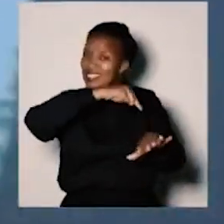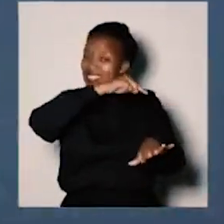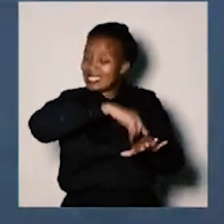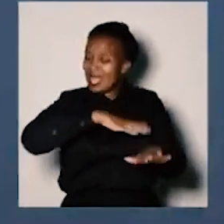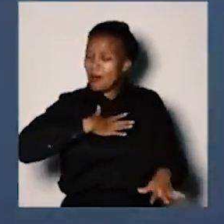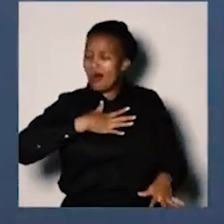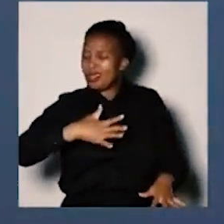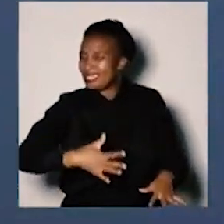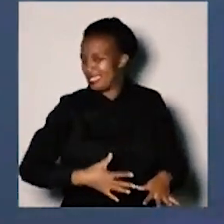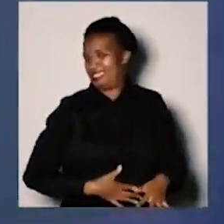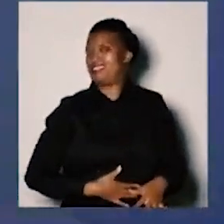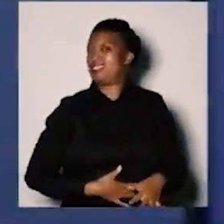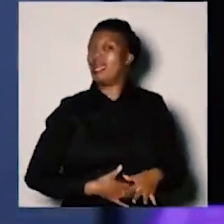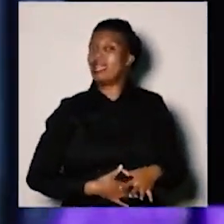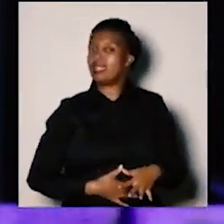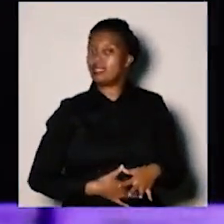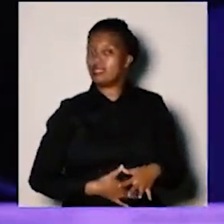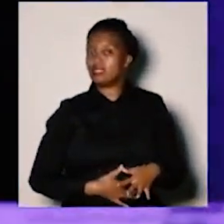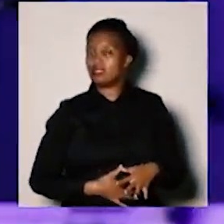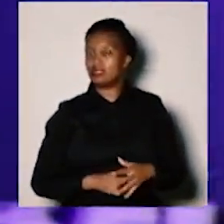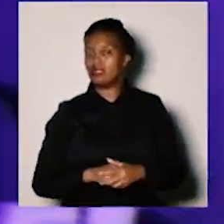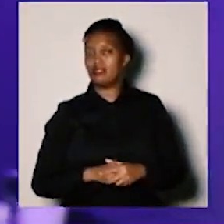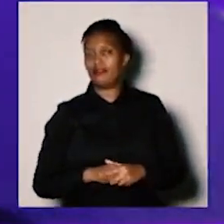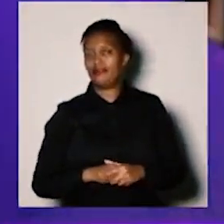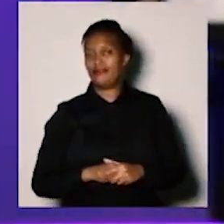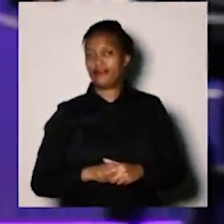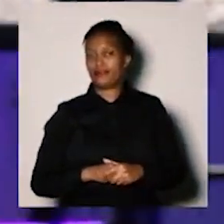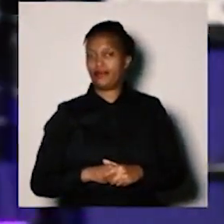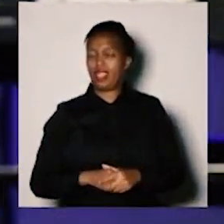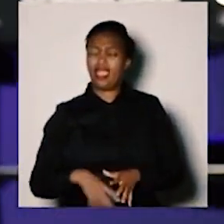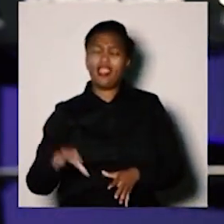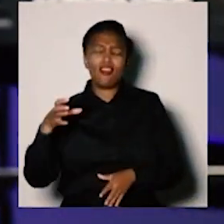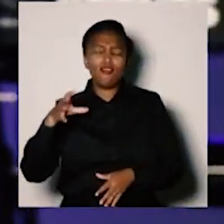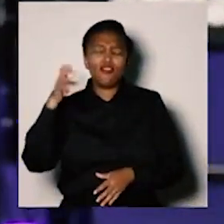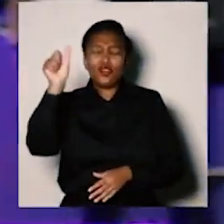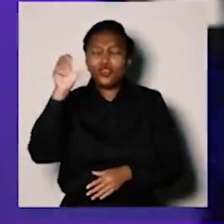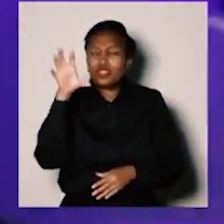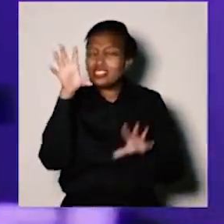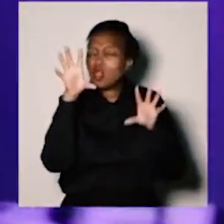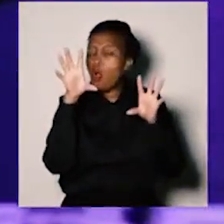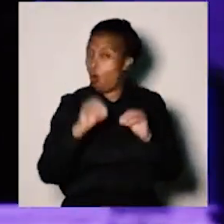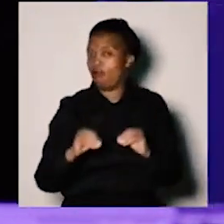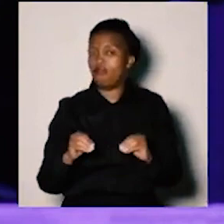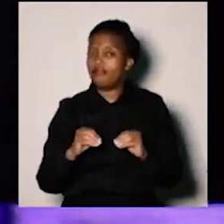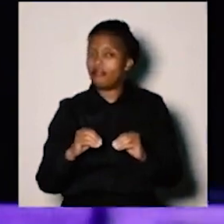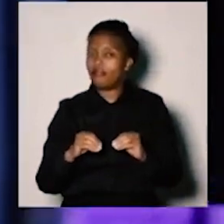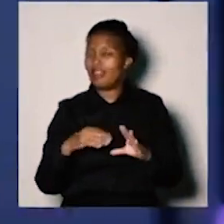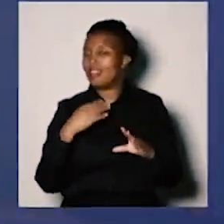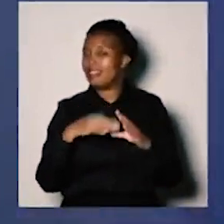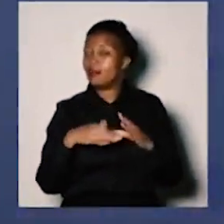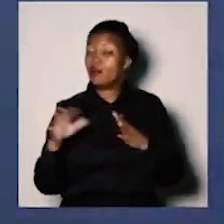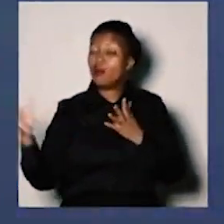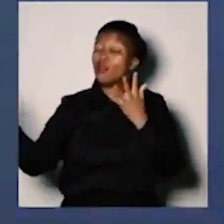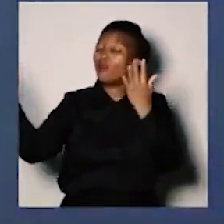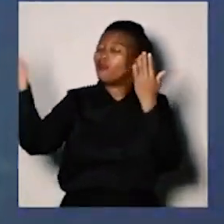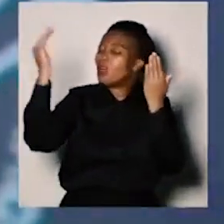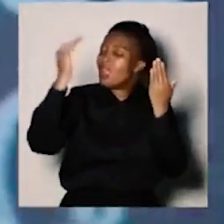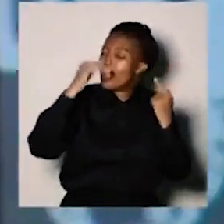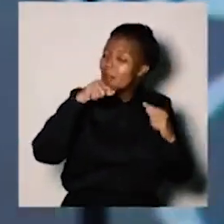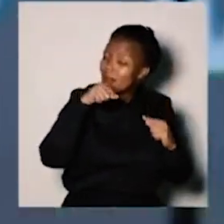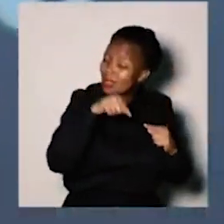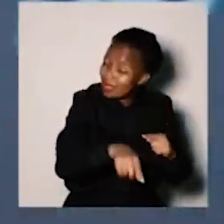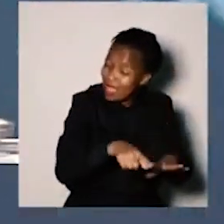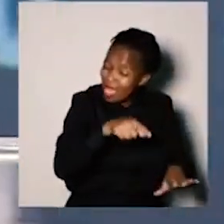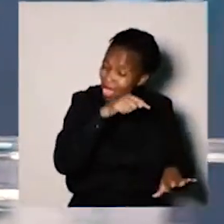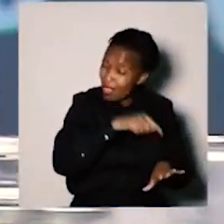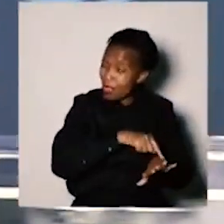pushed away all other engagements. You've switched off your phone, switched off your email. You've come here, you spend time,